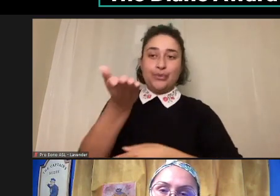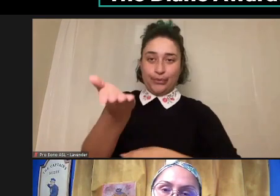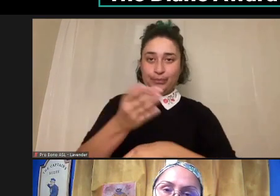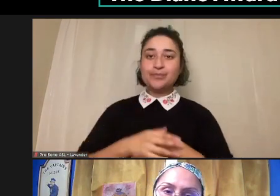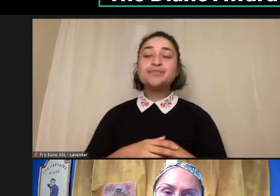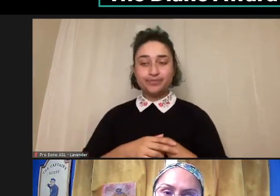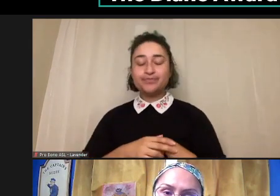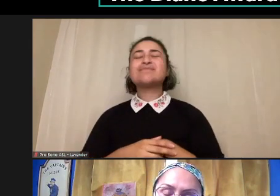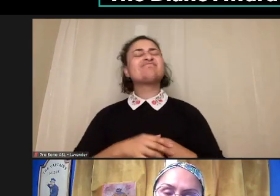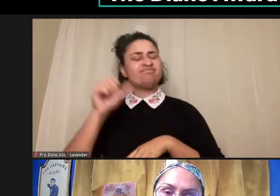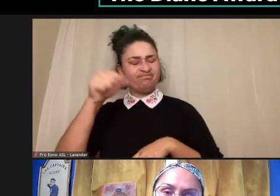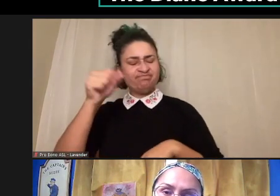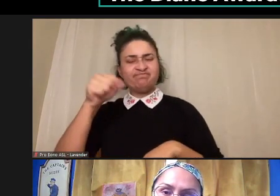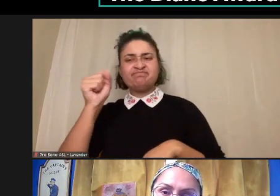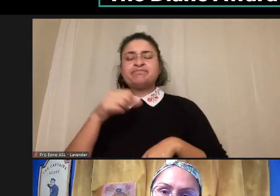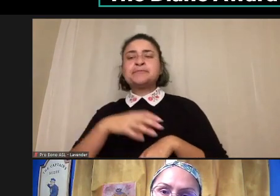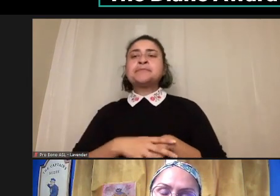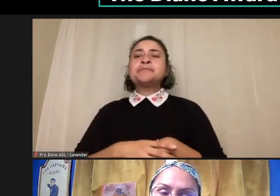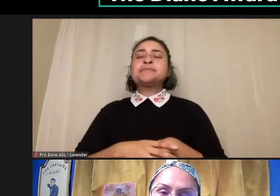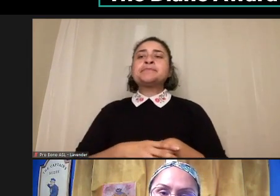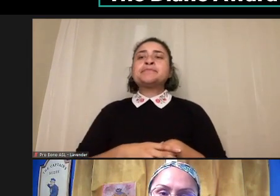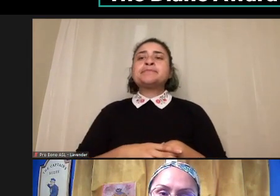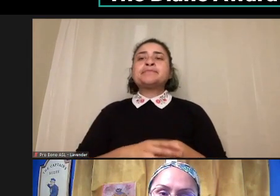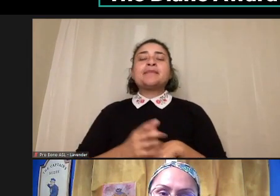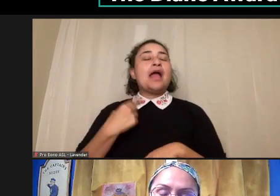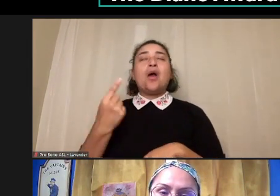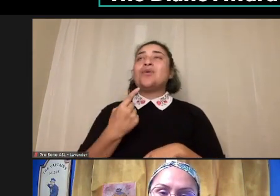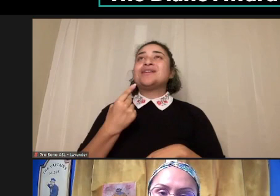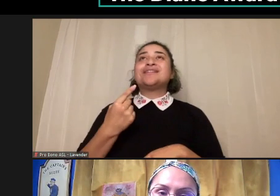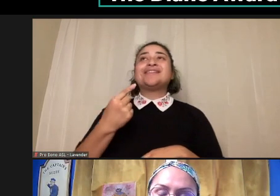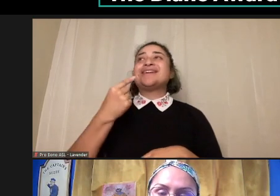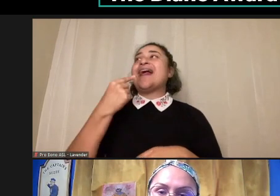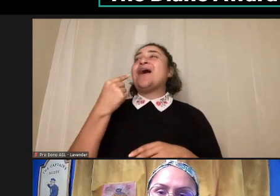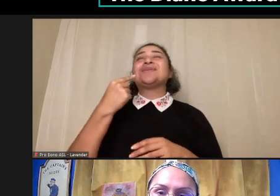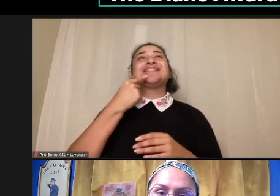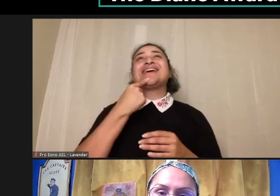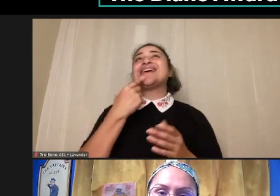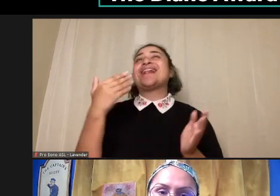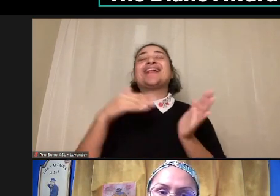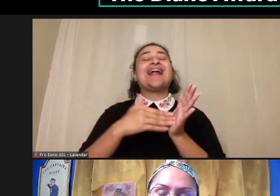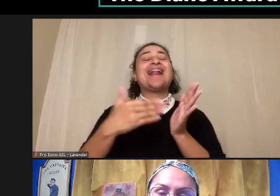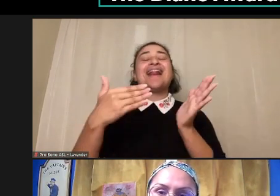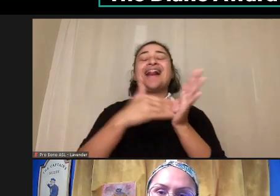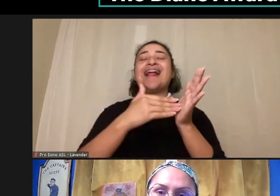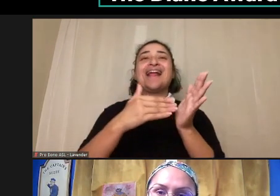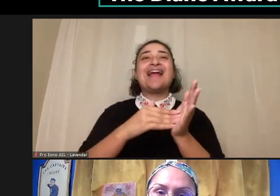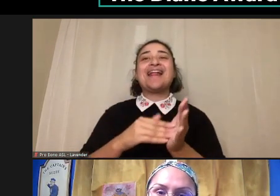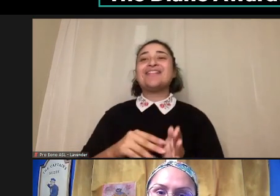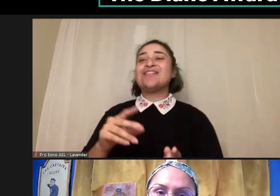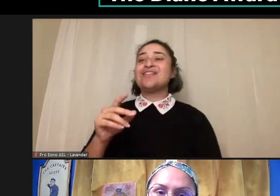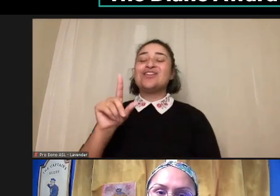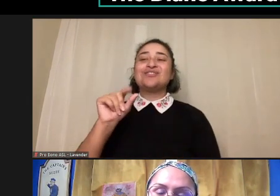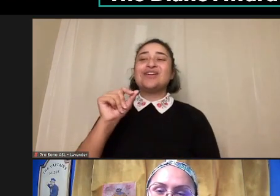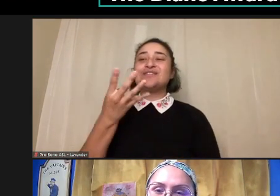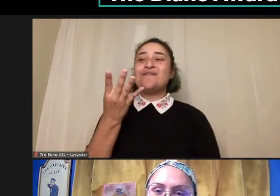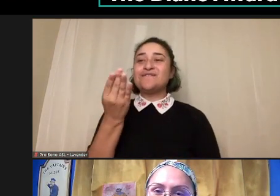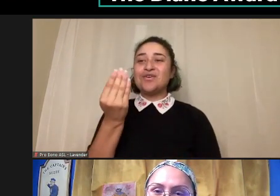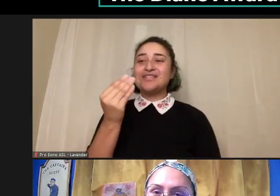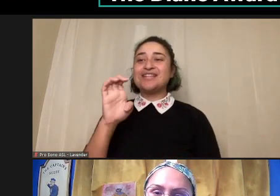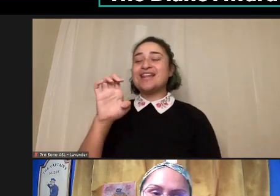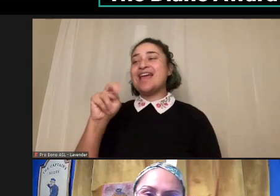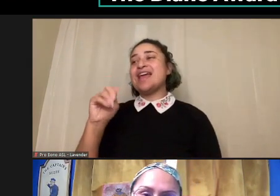always go back to, and I will say this for the rest of my life, that the 2014 Encuentro for me